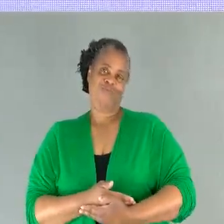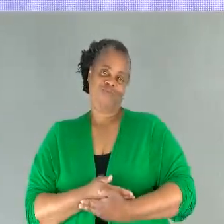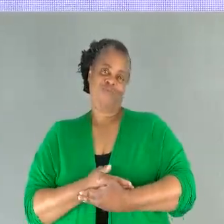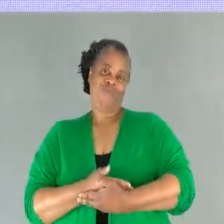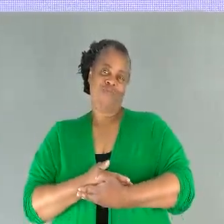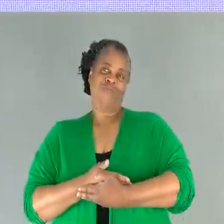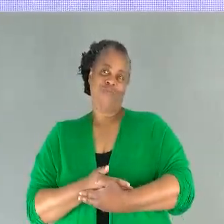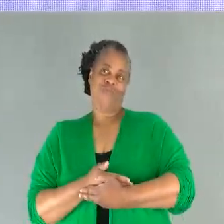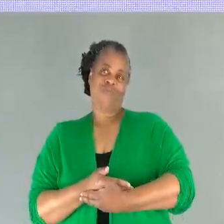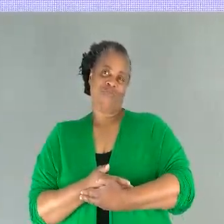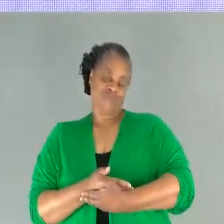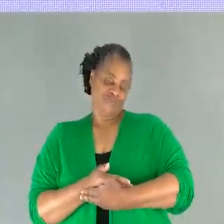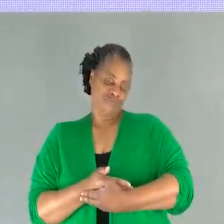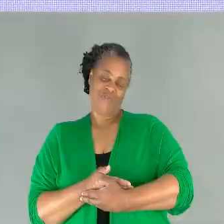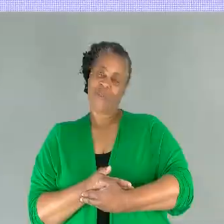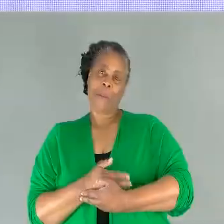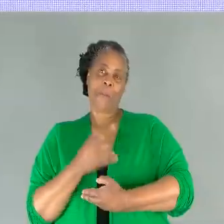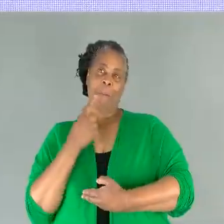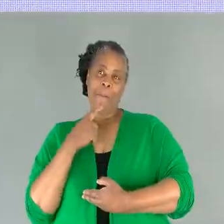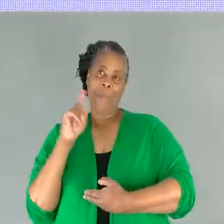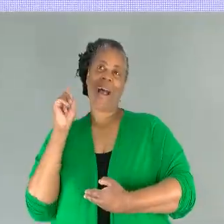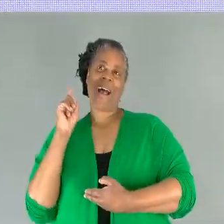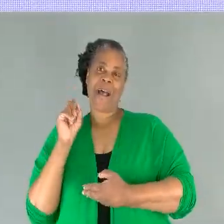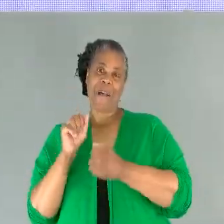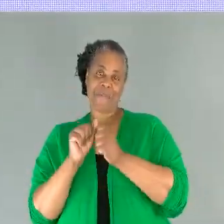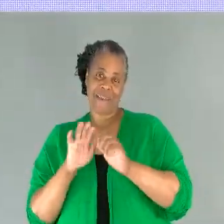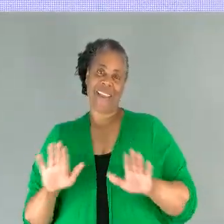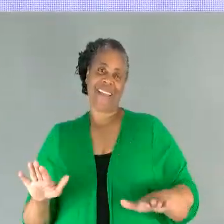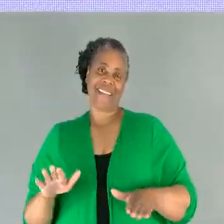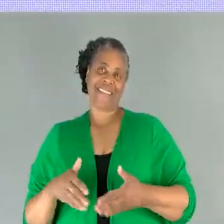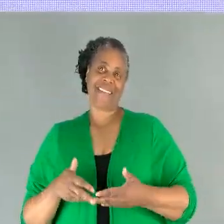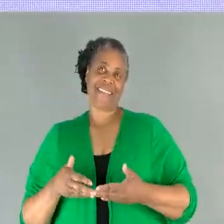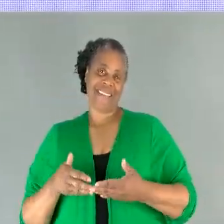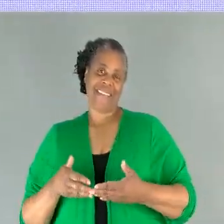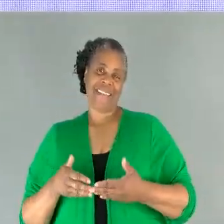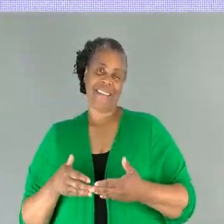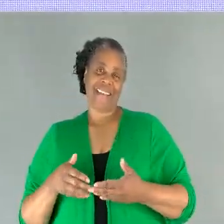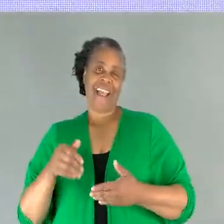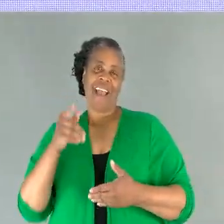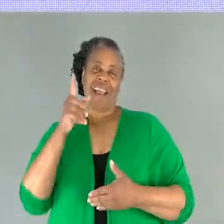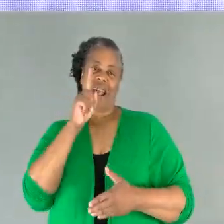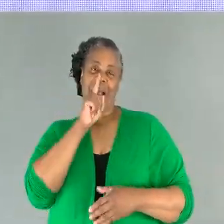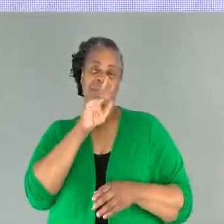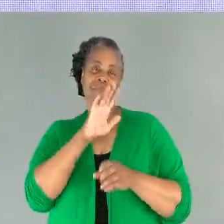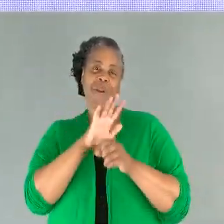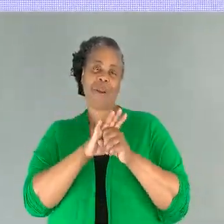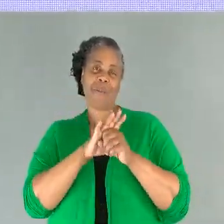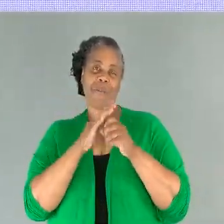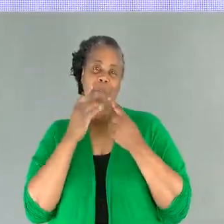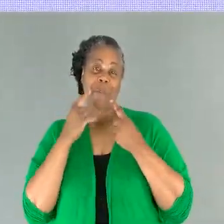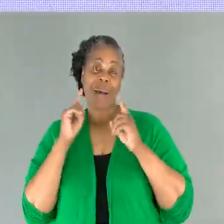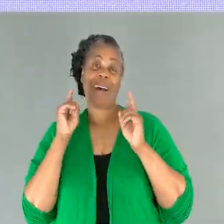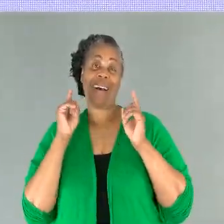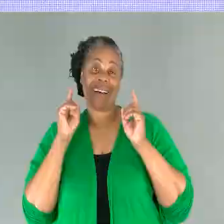She has been blessed with the promise.